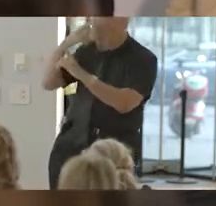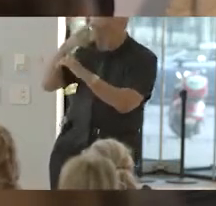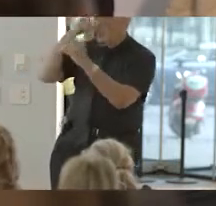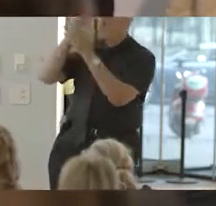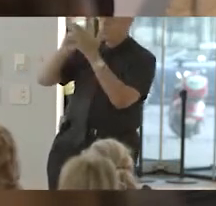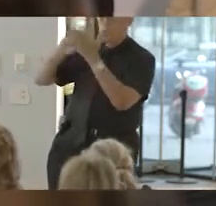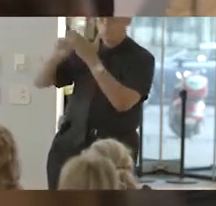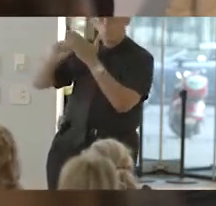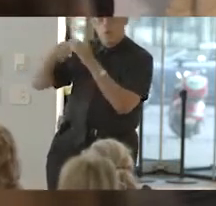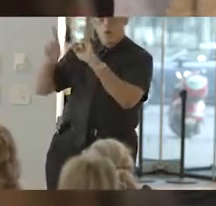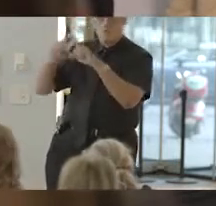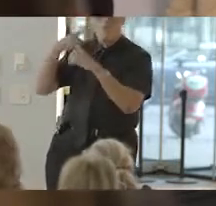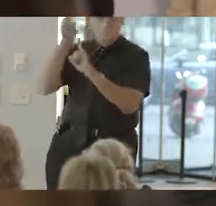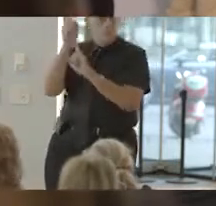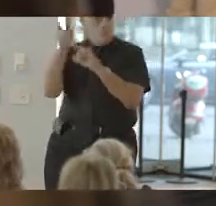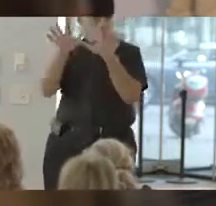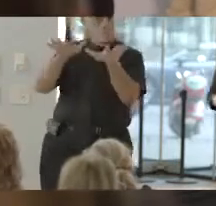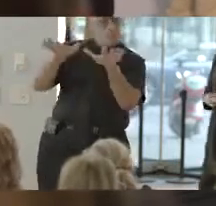slide.